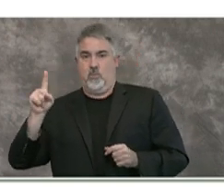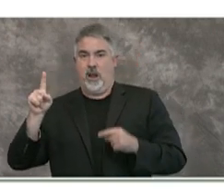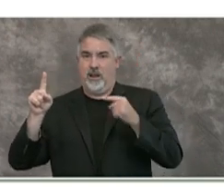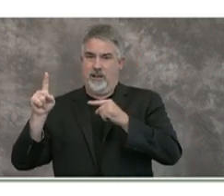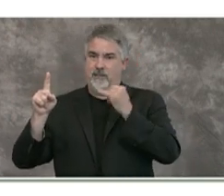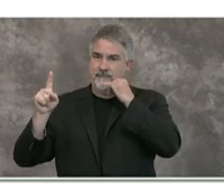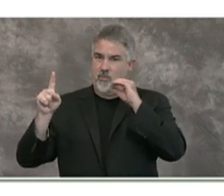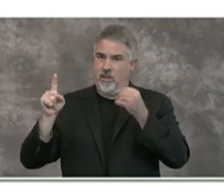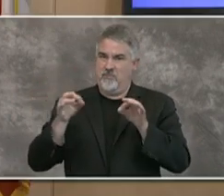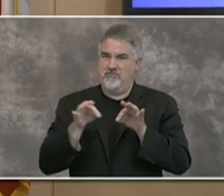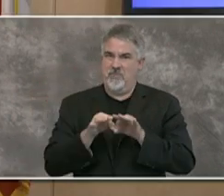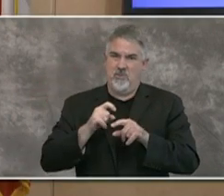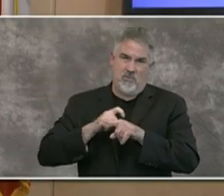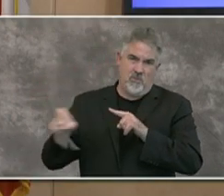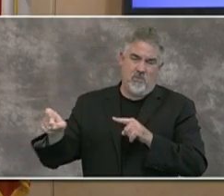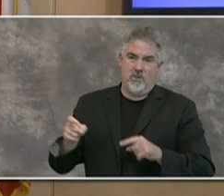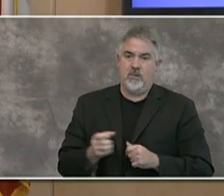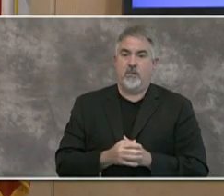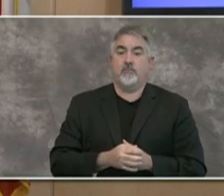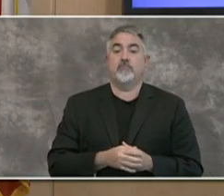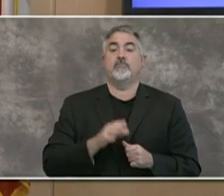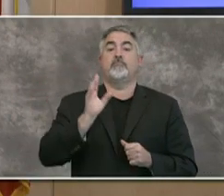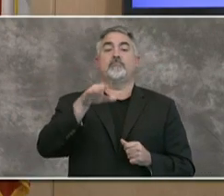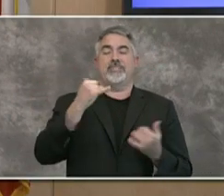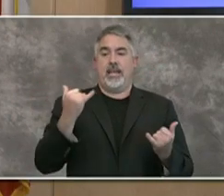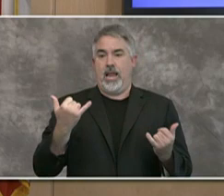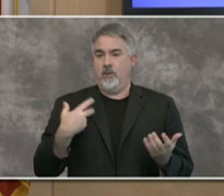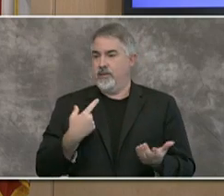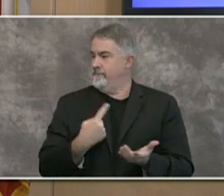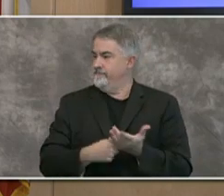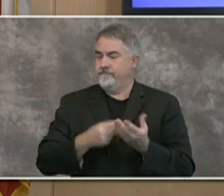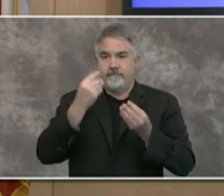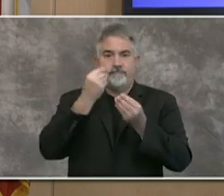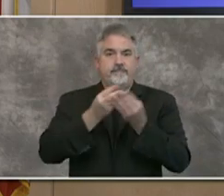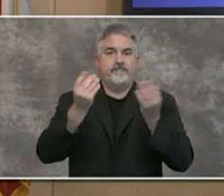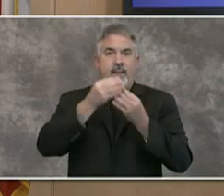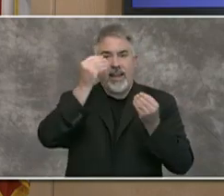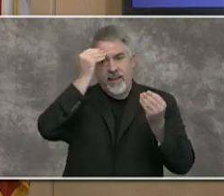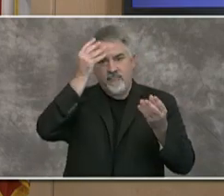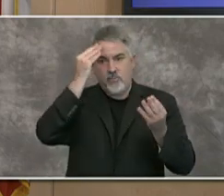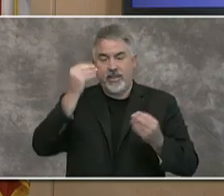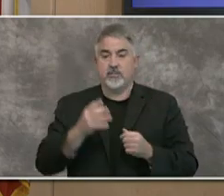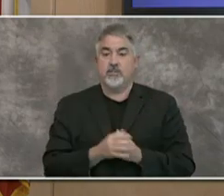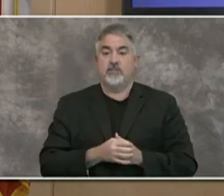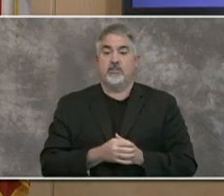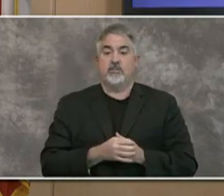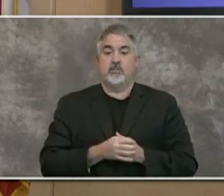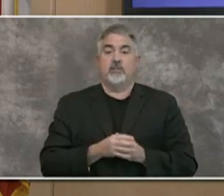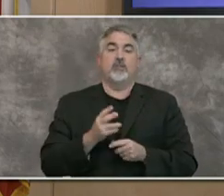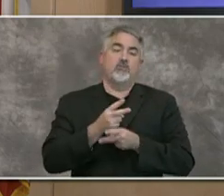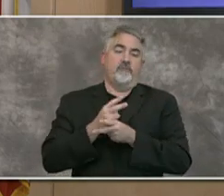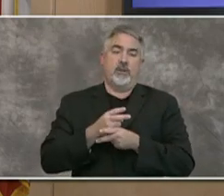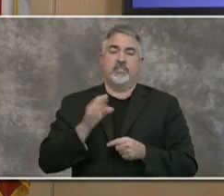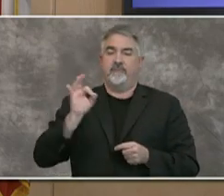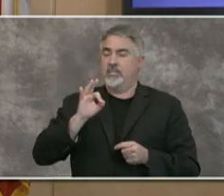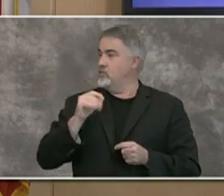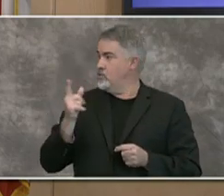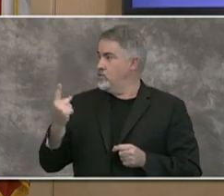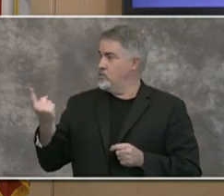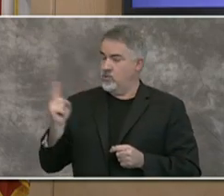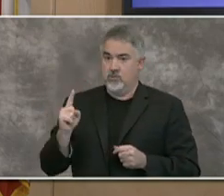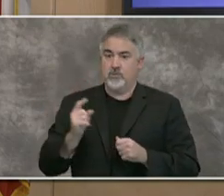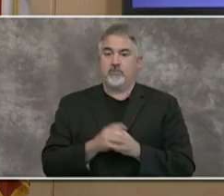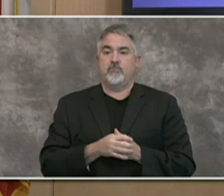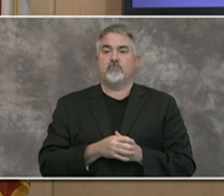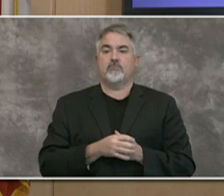1-800-339-4661. With that, we'll get right into the information for today. Supervisor Fletcher will start off with an update on the numbers. He'll be